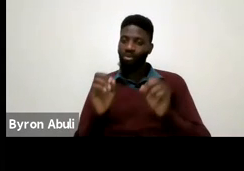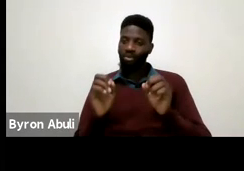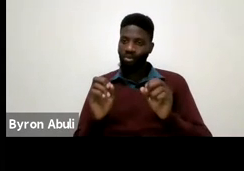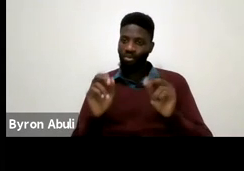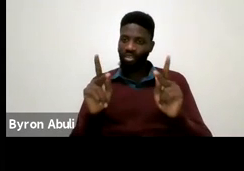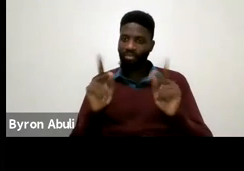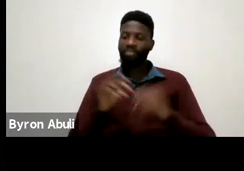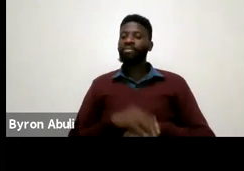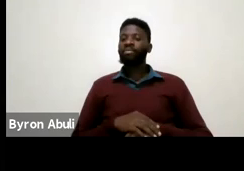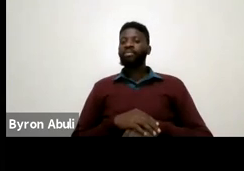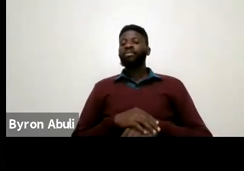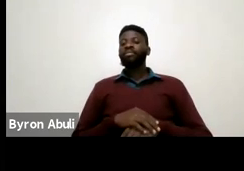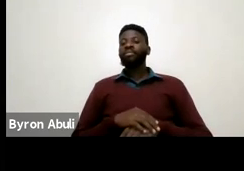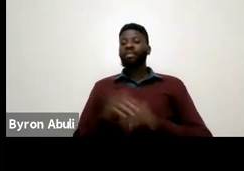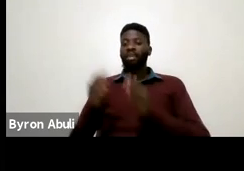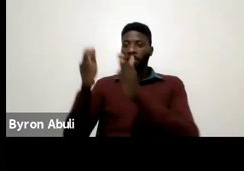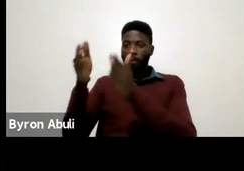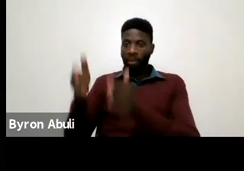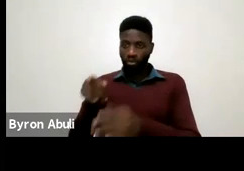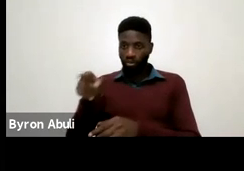that person wants to be?